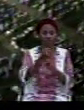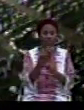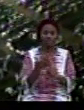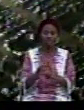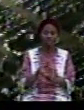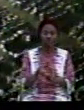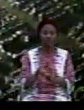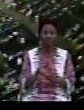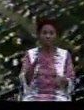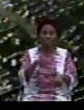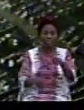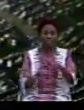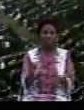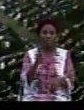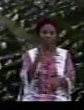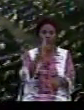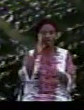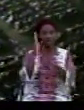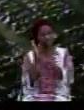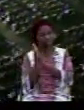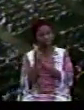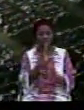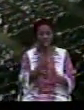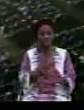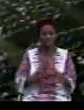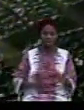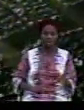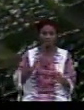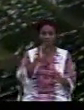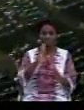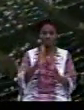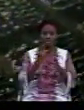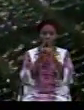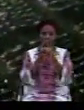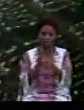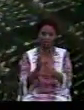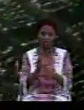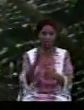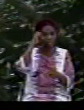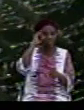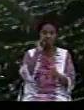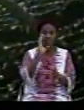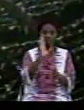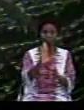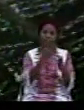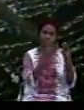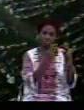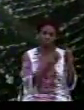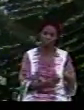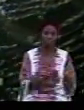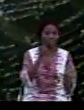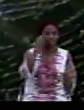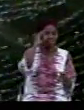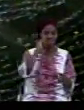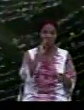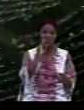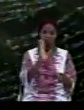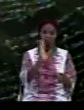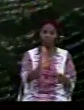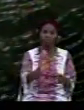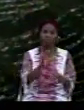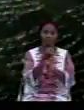Christ is your answer, and Christ is your solution, and Christ is your Savior.